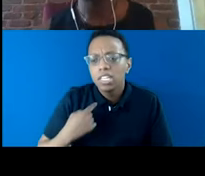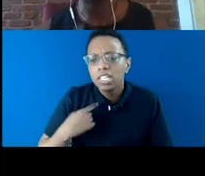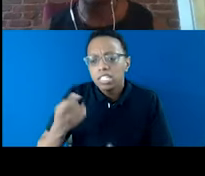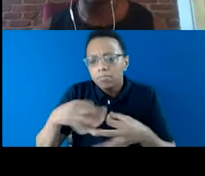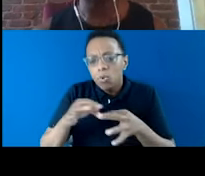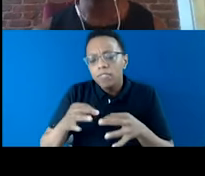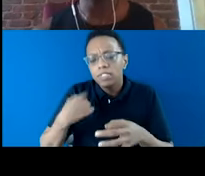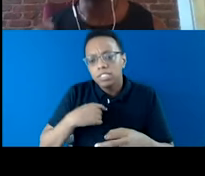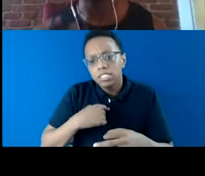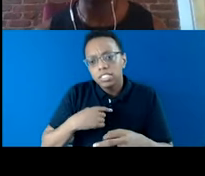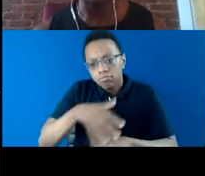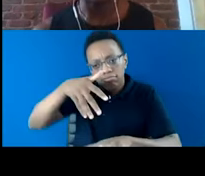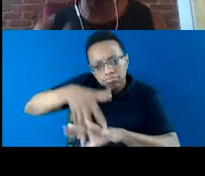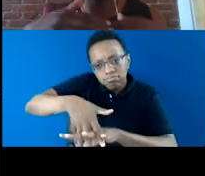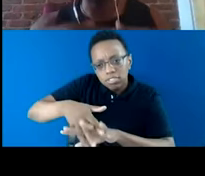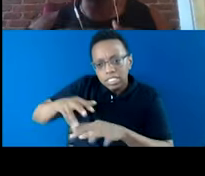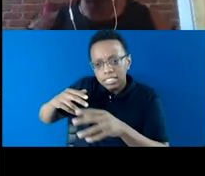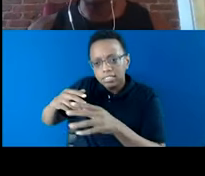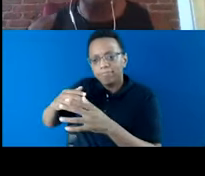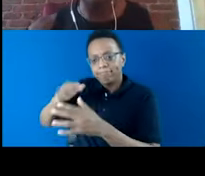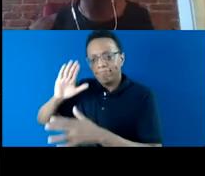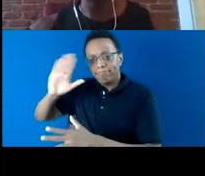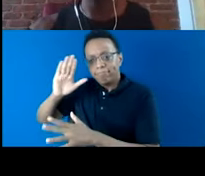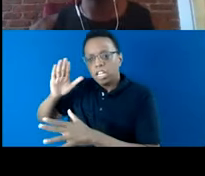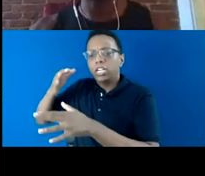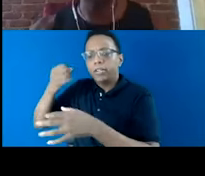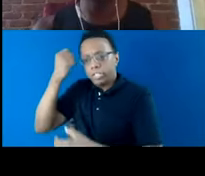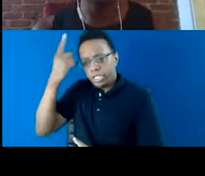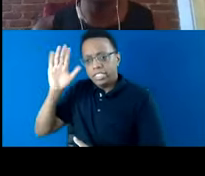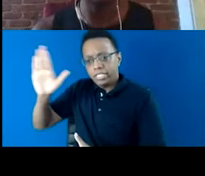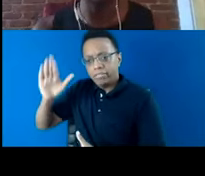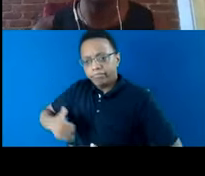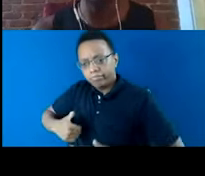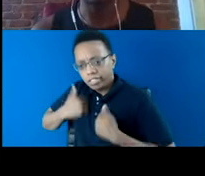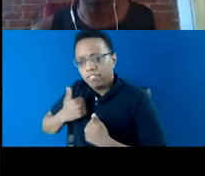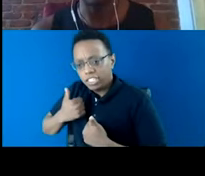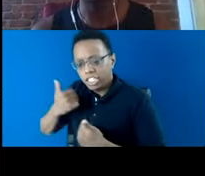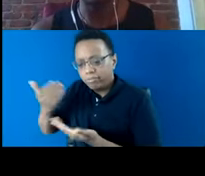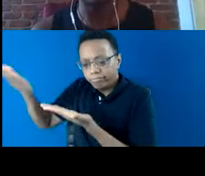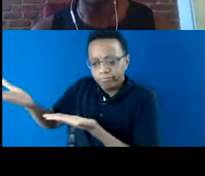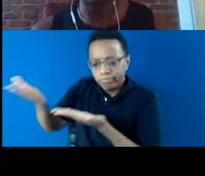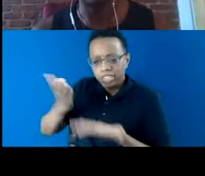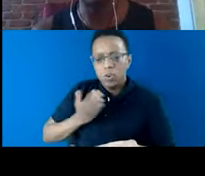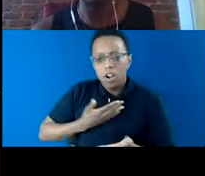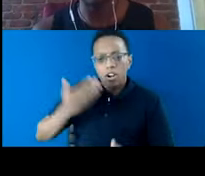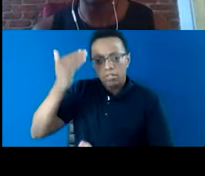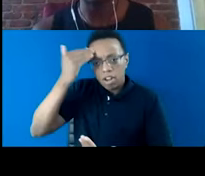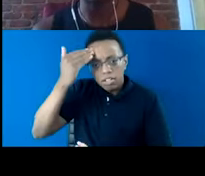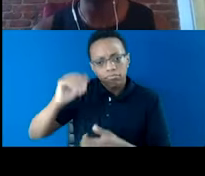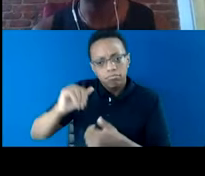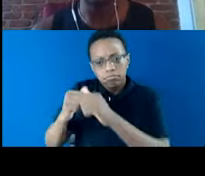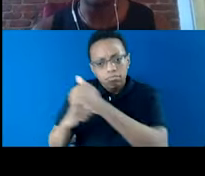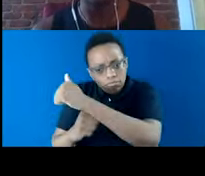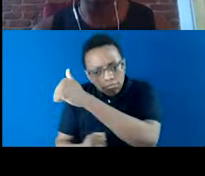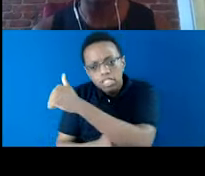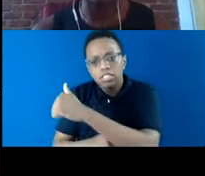and ways of being as the origin and the foundation for the knowledge that we're going to be building about race and the gender binary.